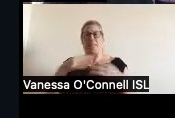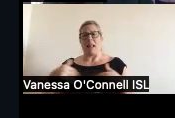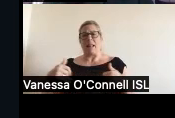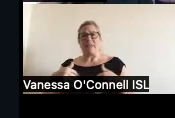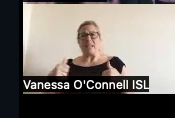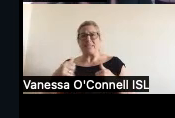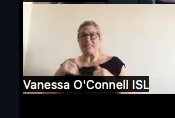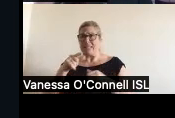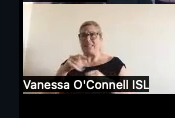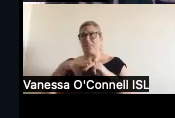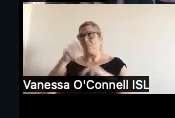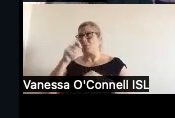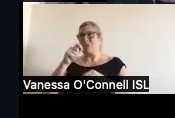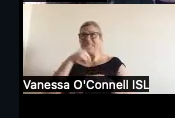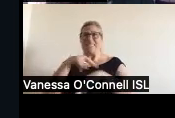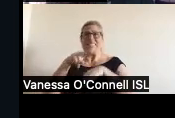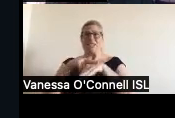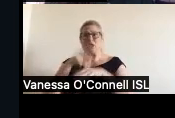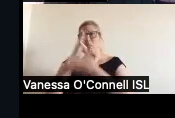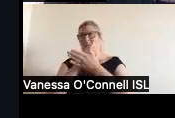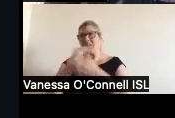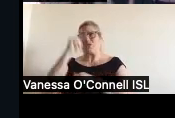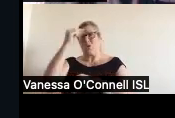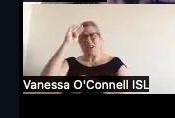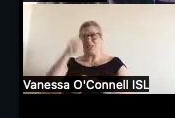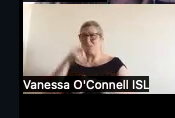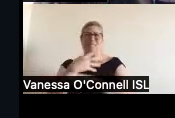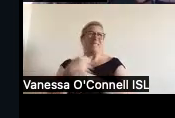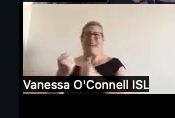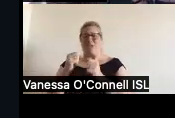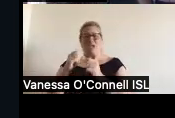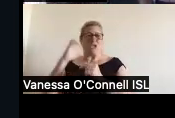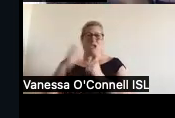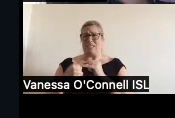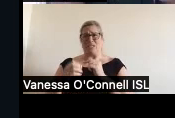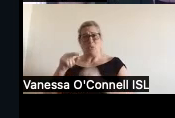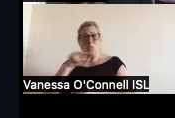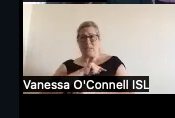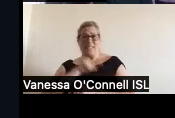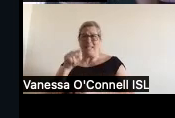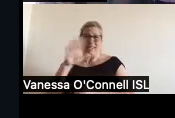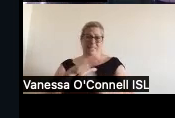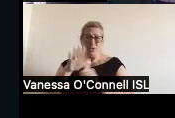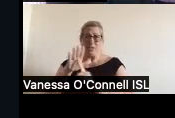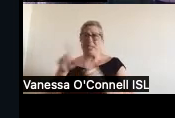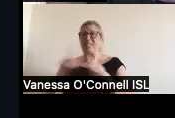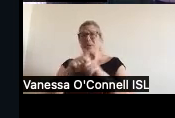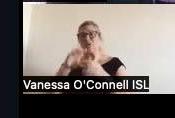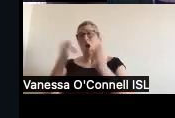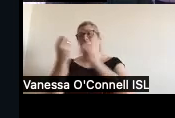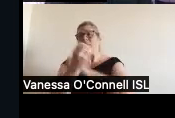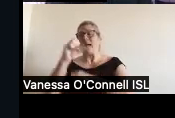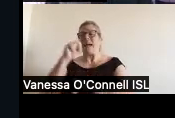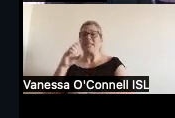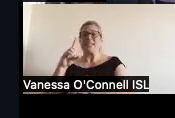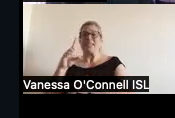most nationalist part of Northern Ireland. So like she was never going to win that seat, and it was very performative. And then the same thing happened the opposite way. The SDLP, which is a